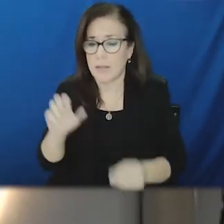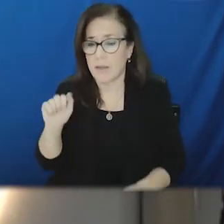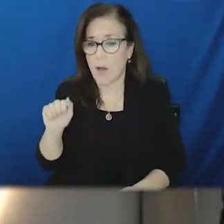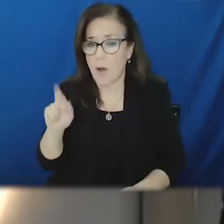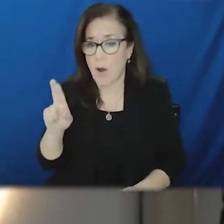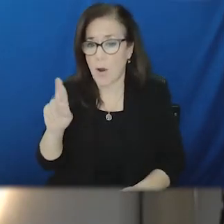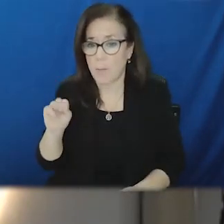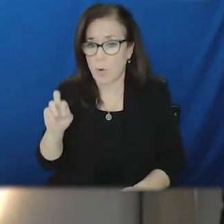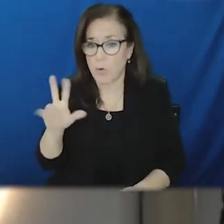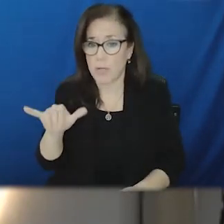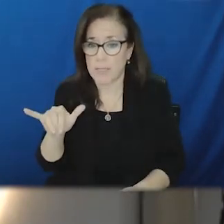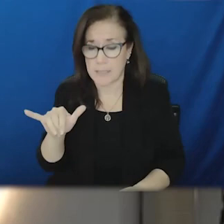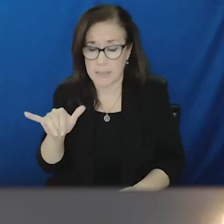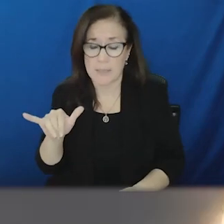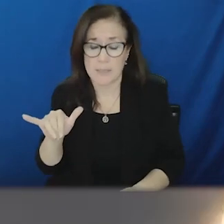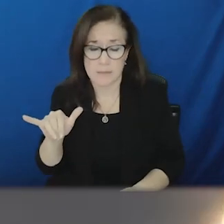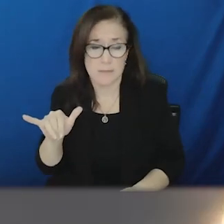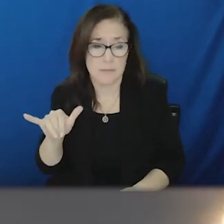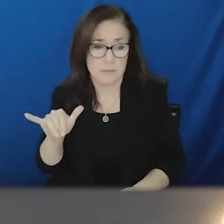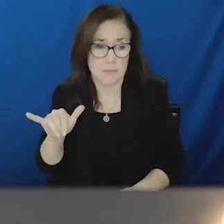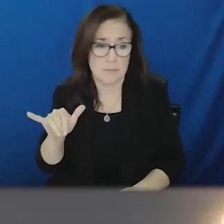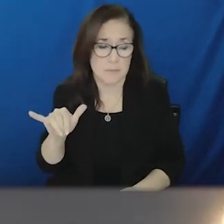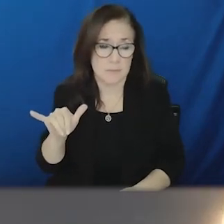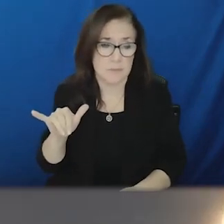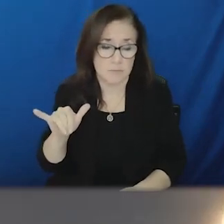Thank you. Thank you.